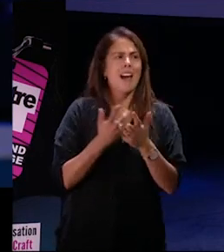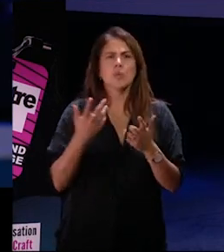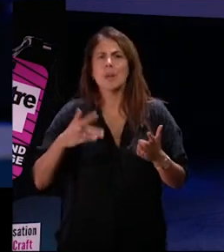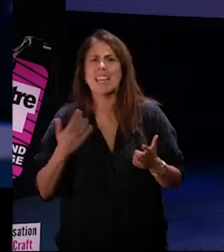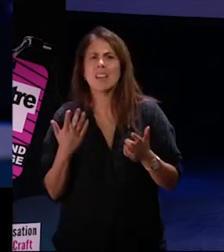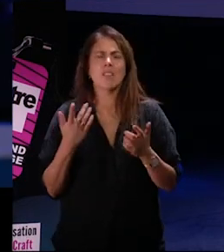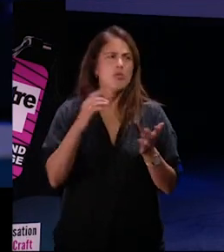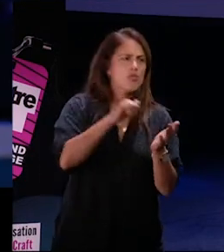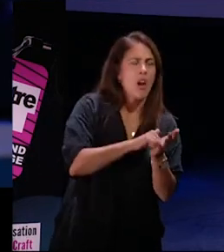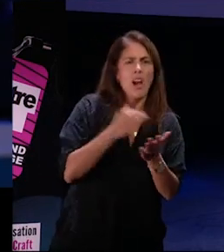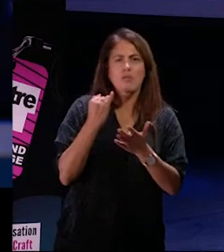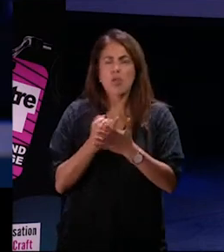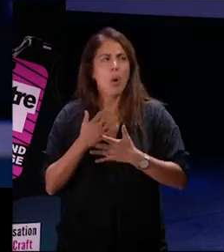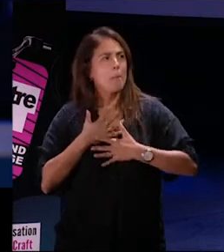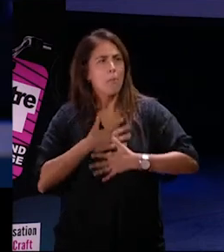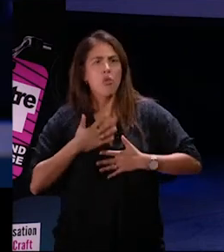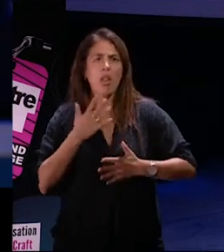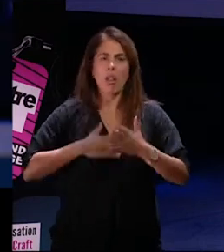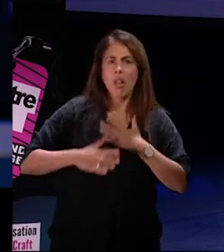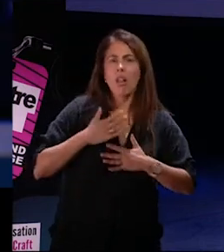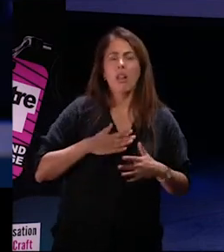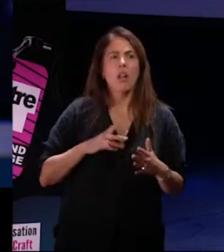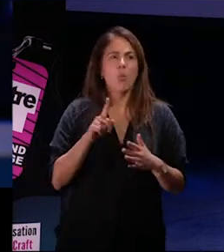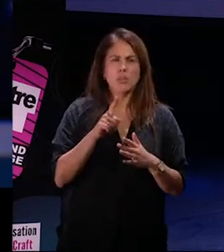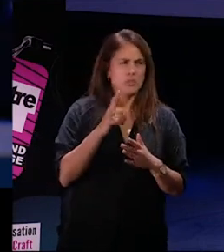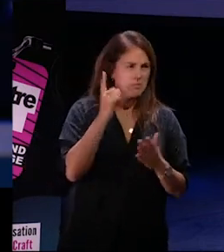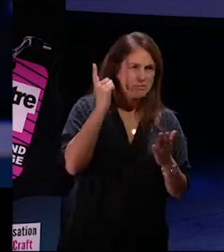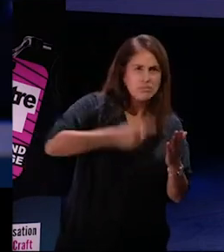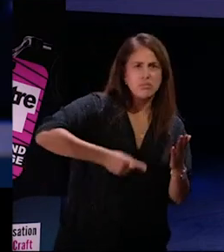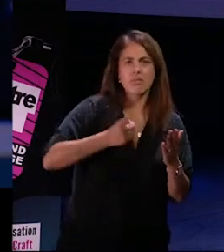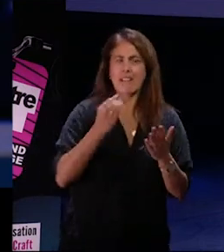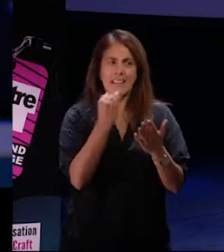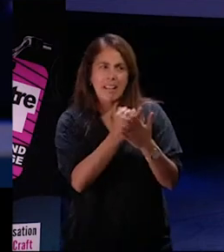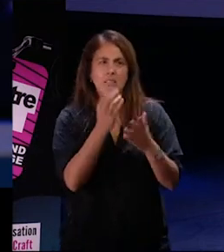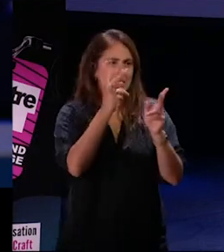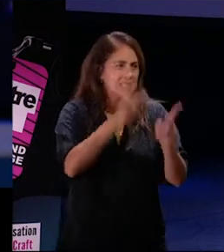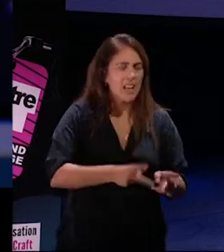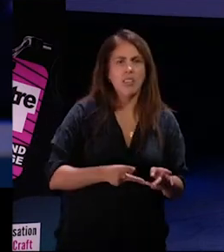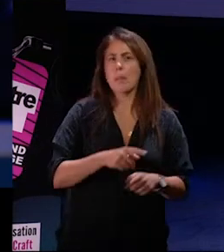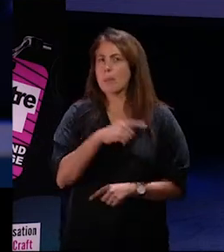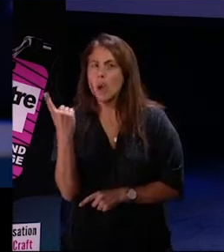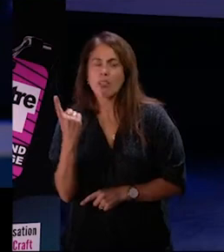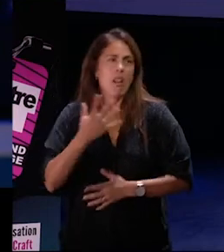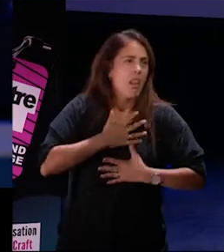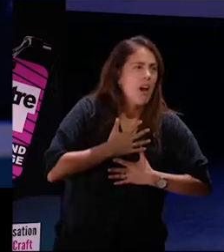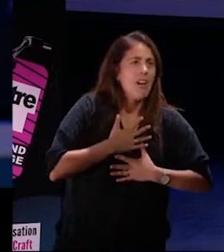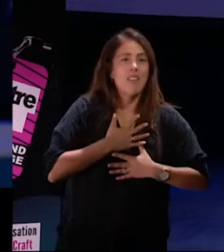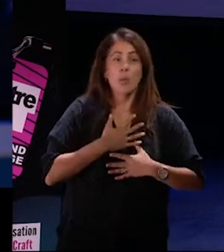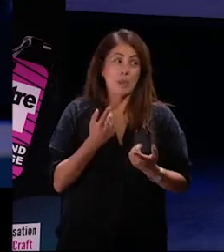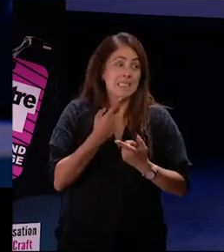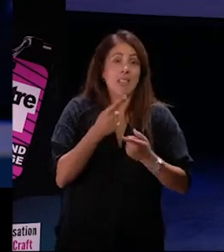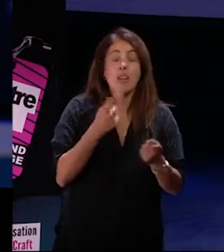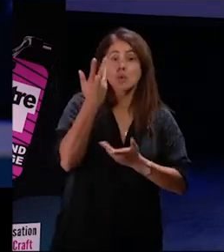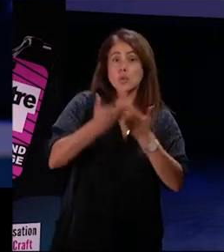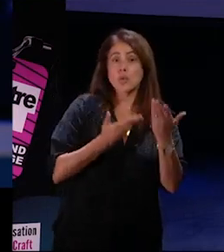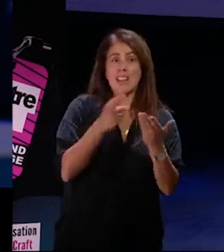morality, about what's right and what's wrong, and what's punishable, and what's guilt, and what's death, and what's murder, and what's love. And all, this is what we do. We tell